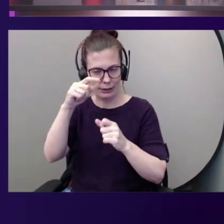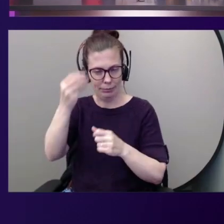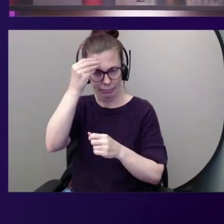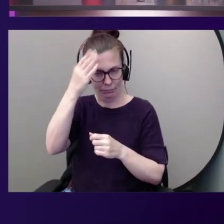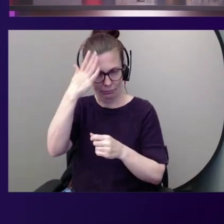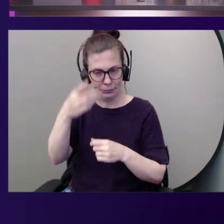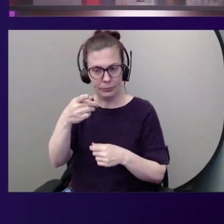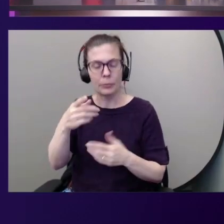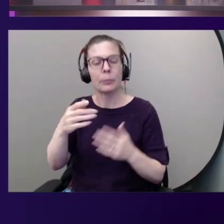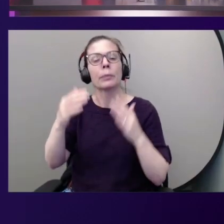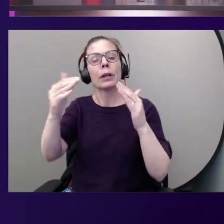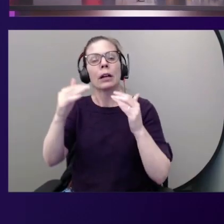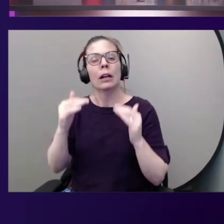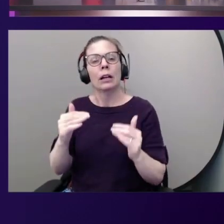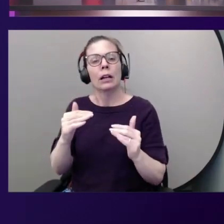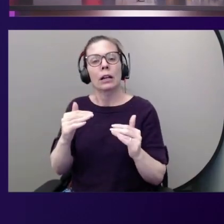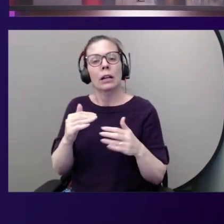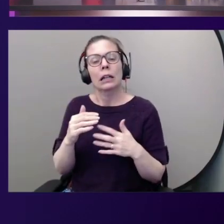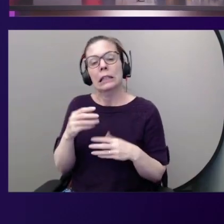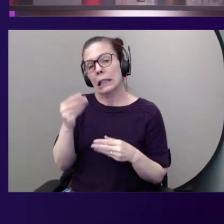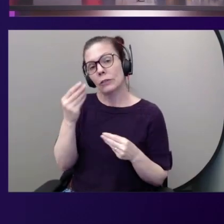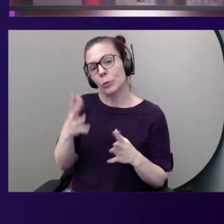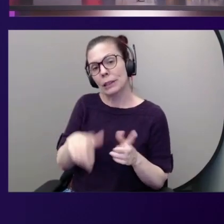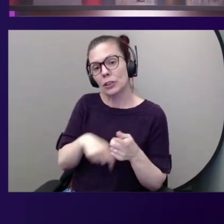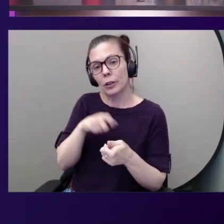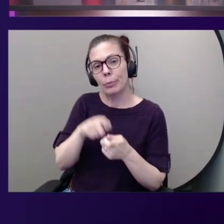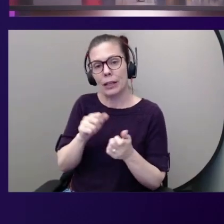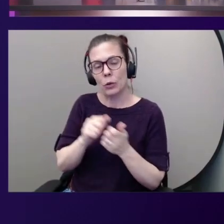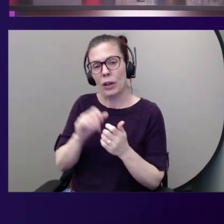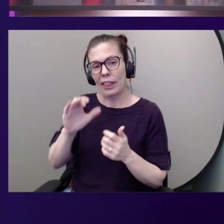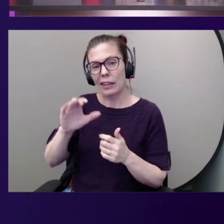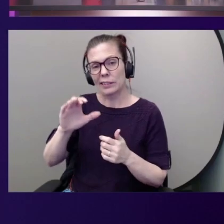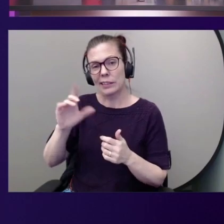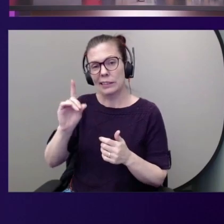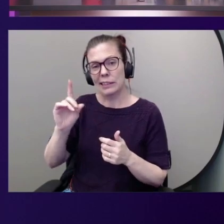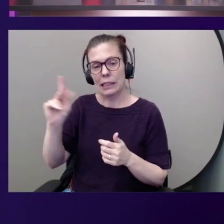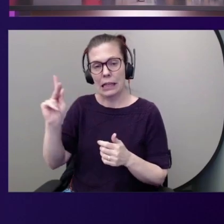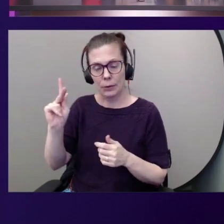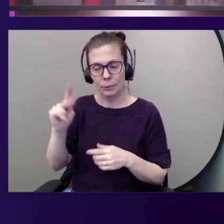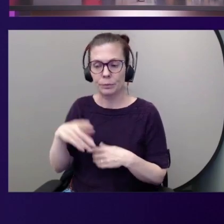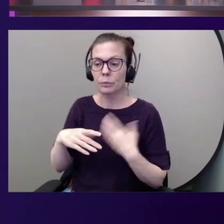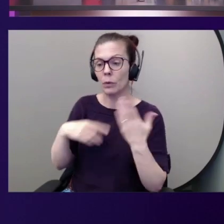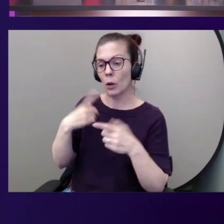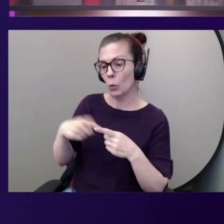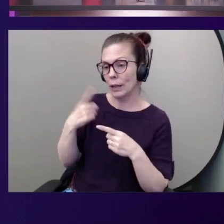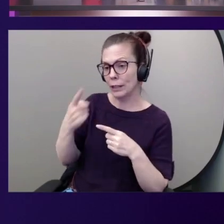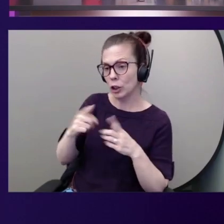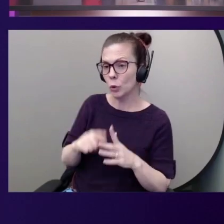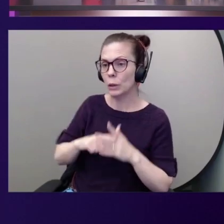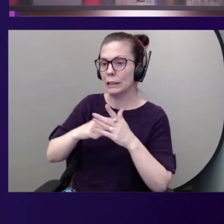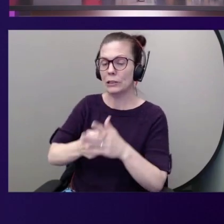Moving on to information specific to the CDK. So when you initialize a new